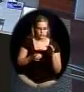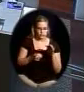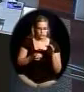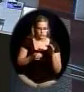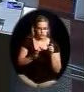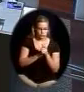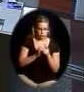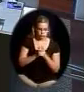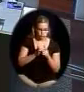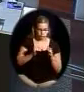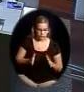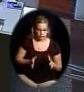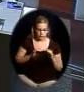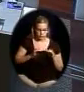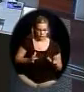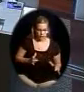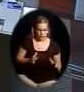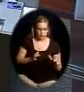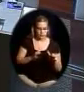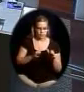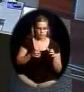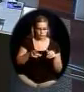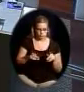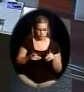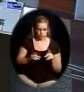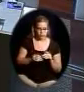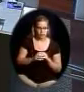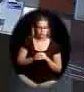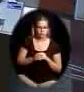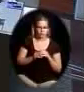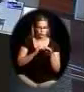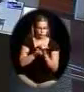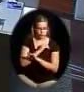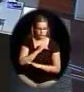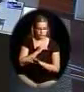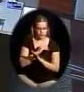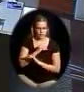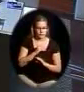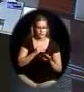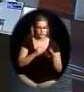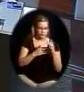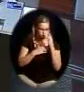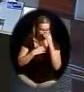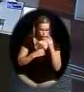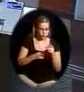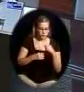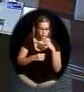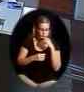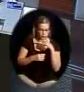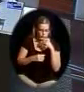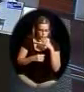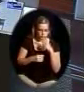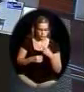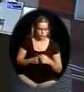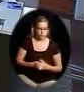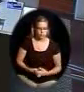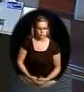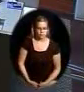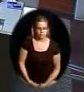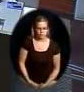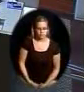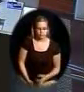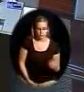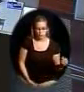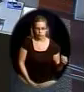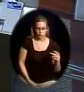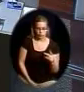interest, and for preliminary discussion relating to the acquisition of real property, to protect the public interest in obtaining the property, to return